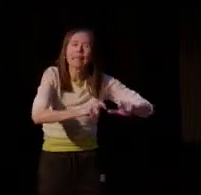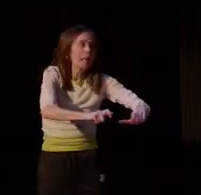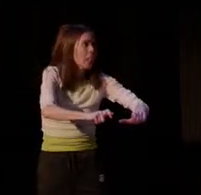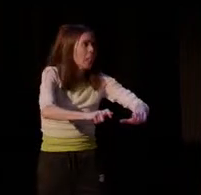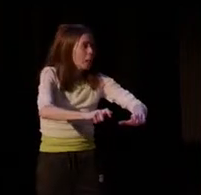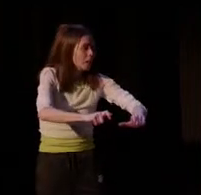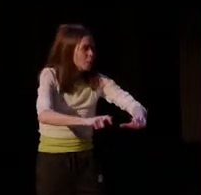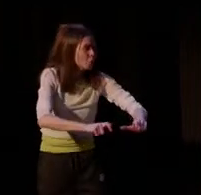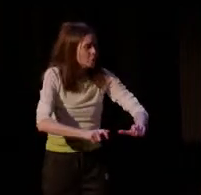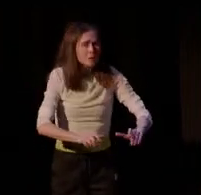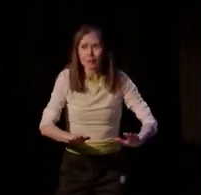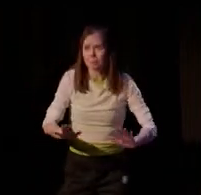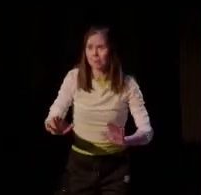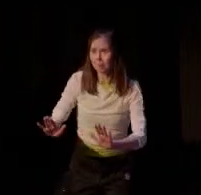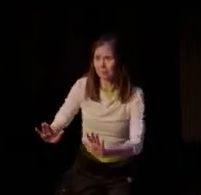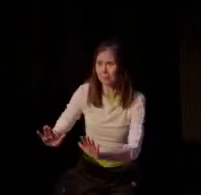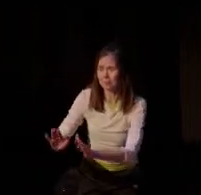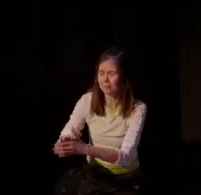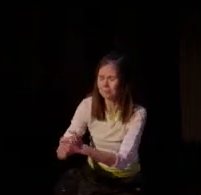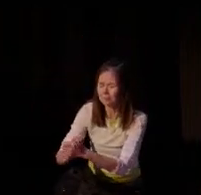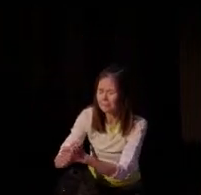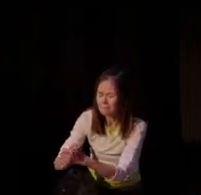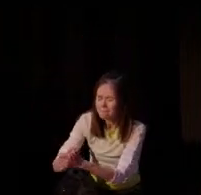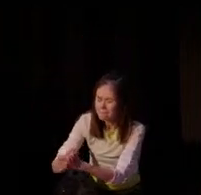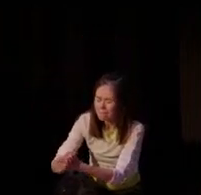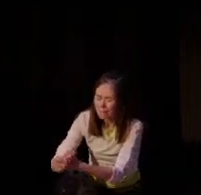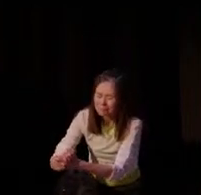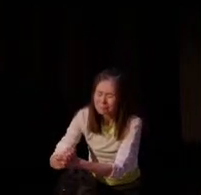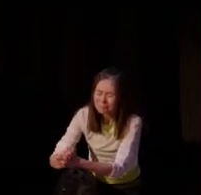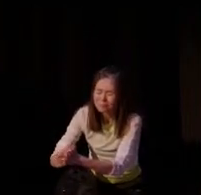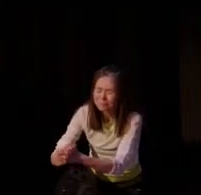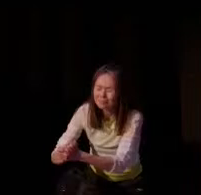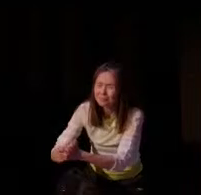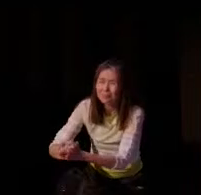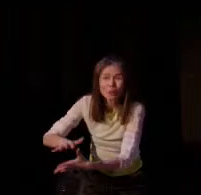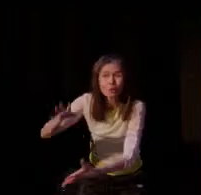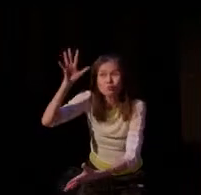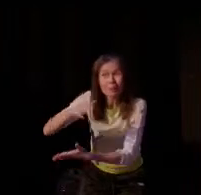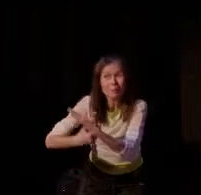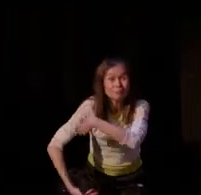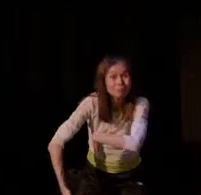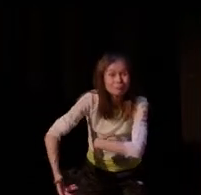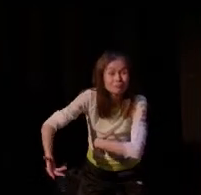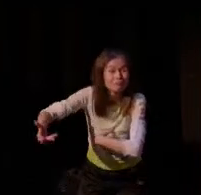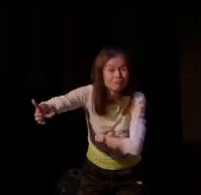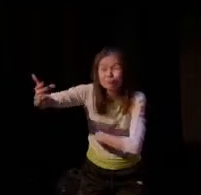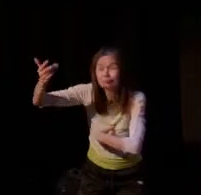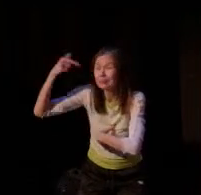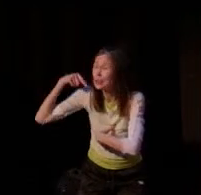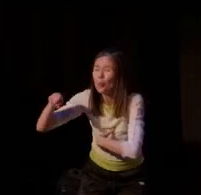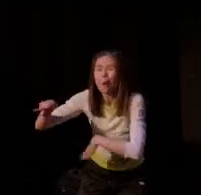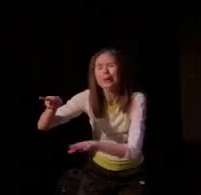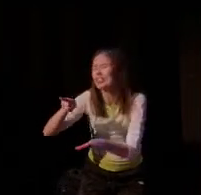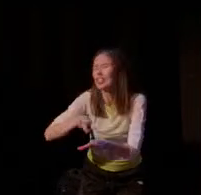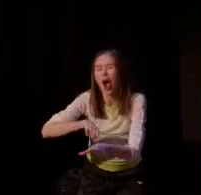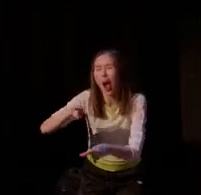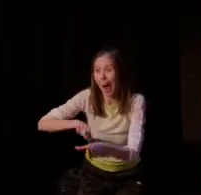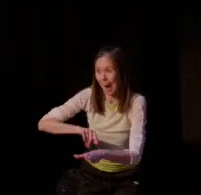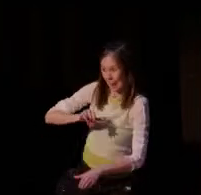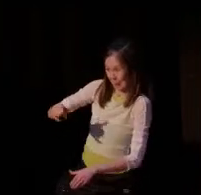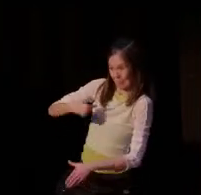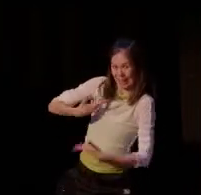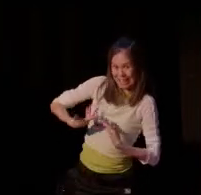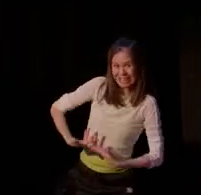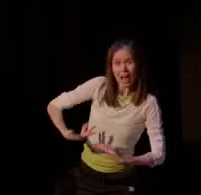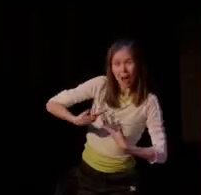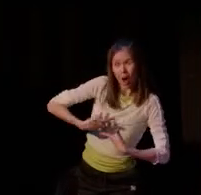I pray you, good sir, remember when you owed no more to time than I do now.